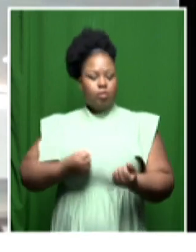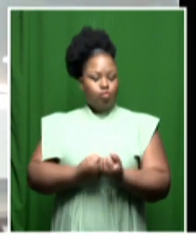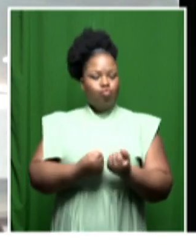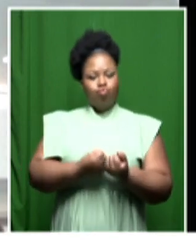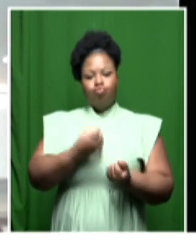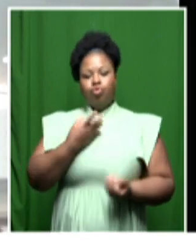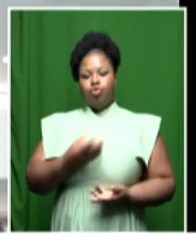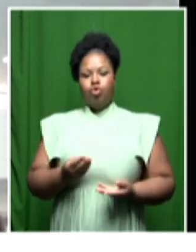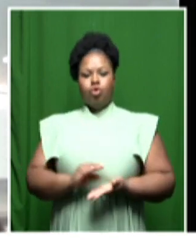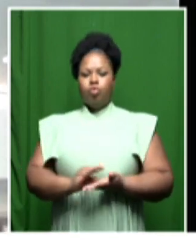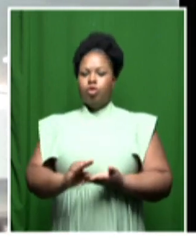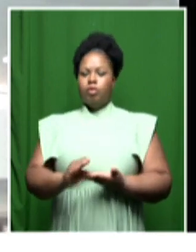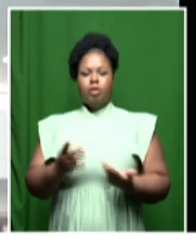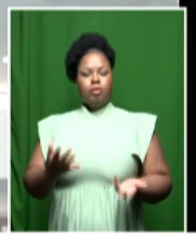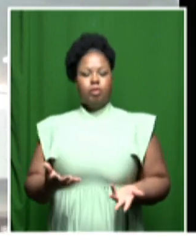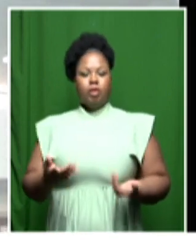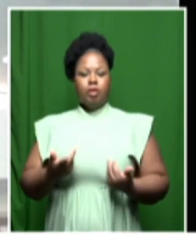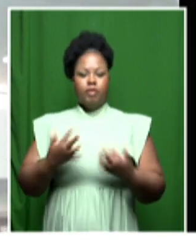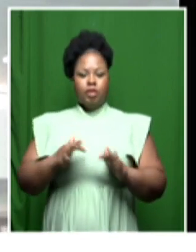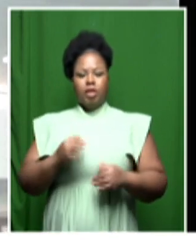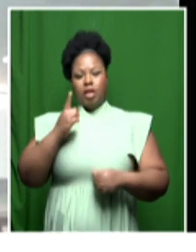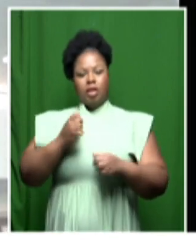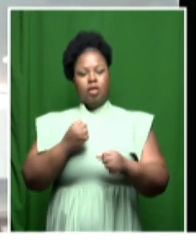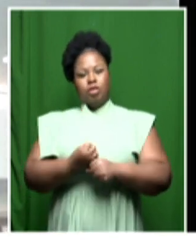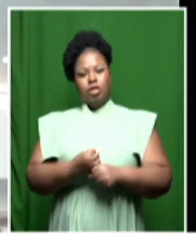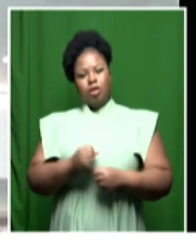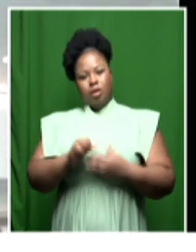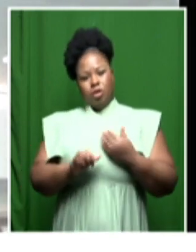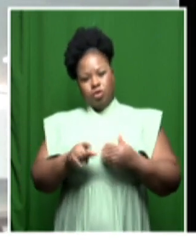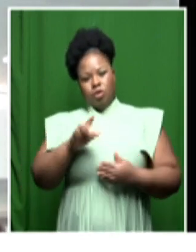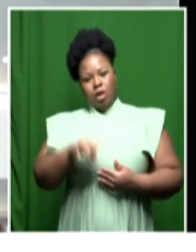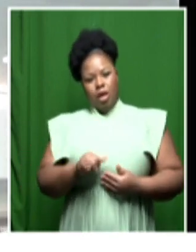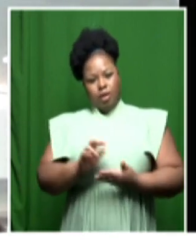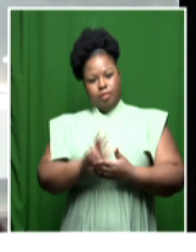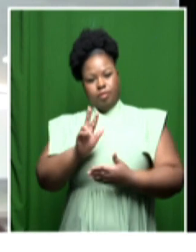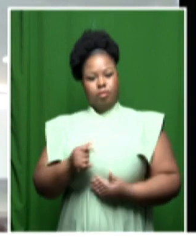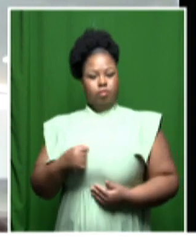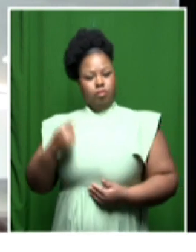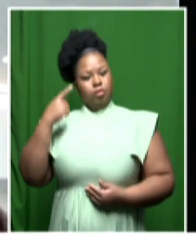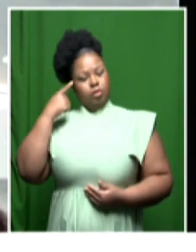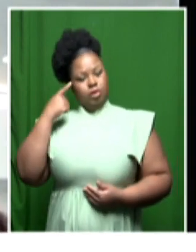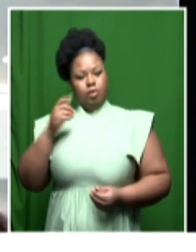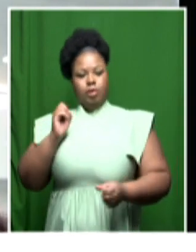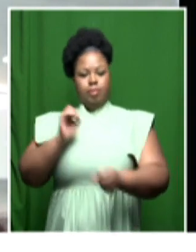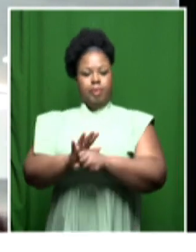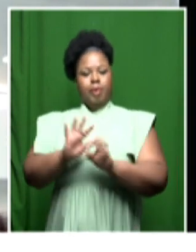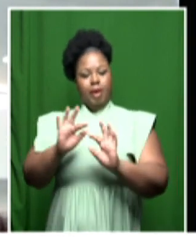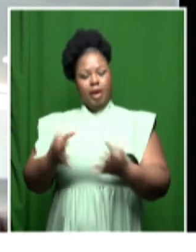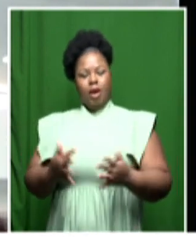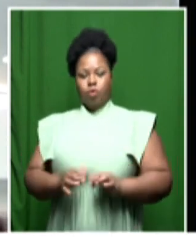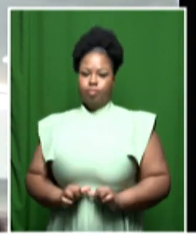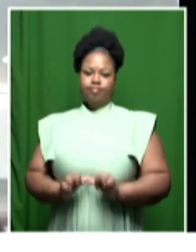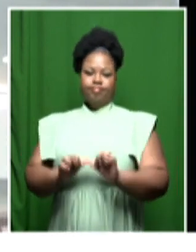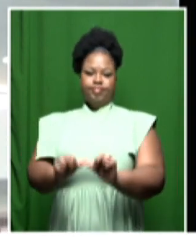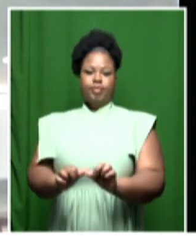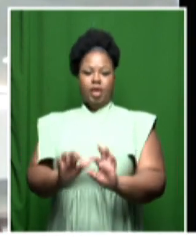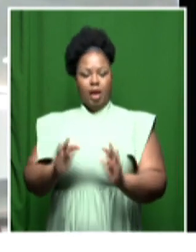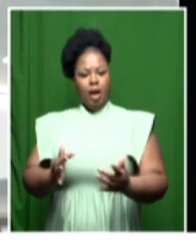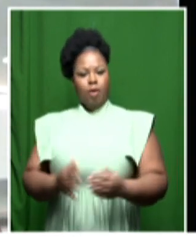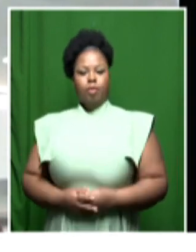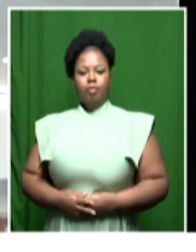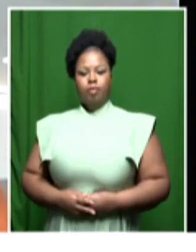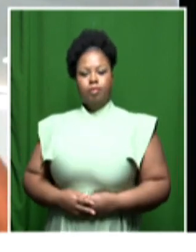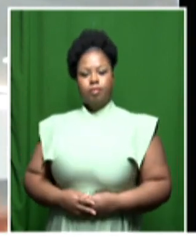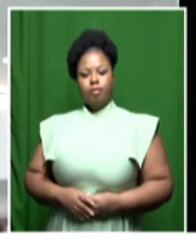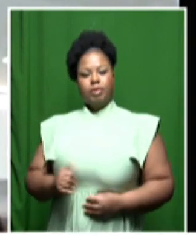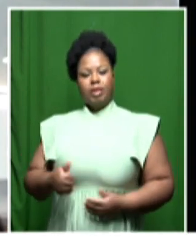then it's forgotten until the next July 18th. So we thought, how do we make an impact that's sustainable, that actually